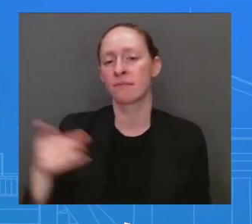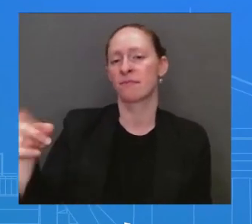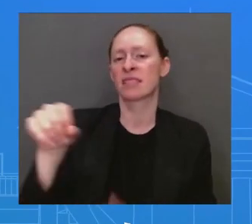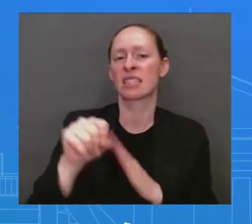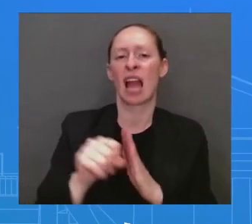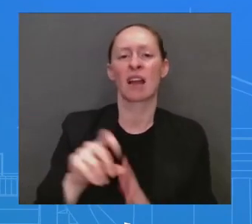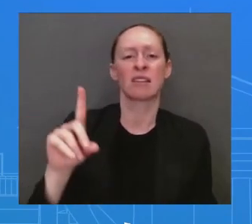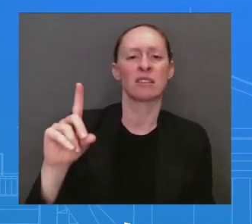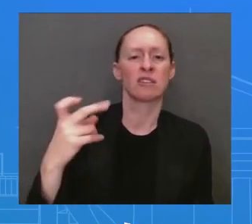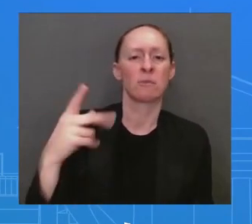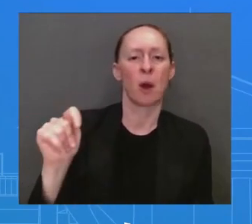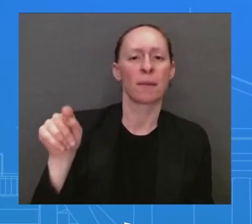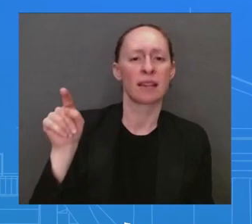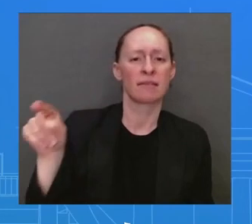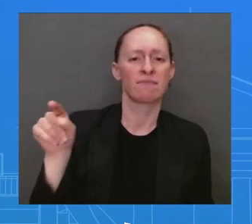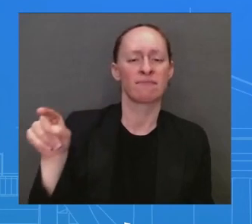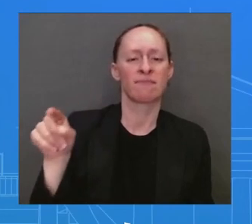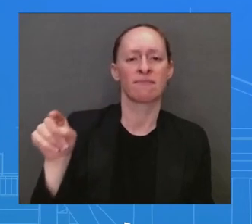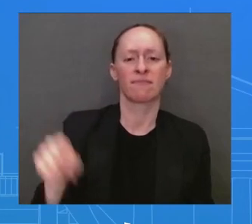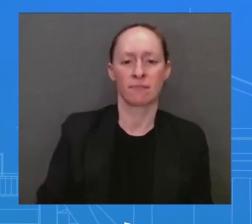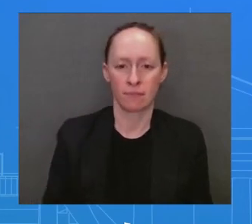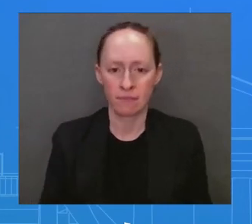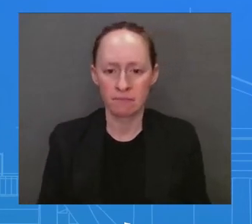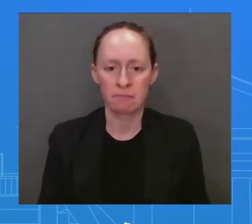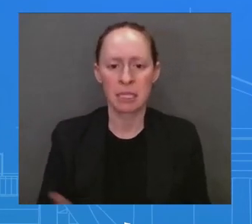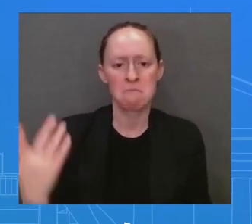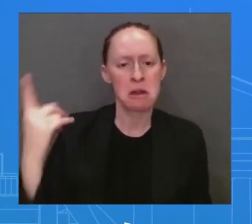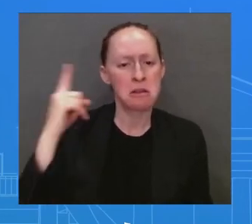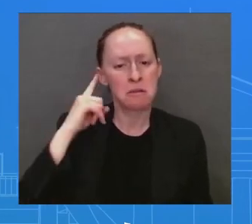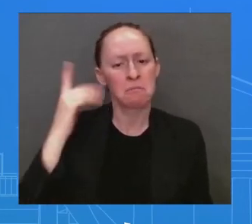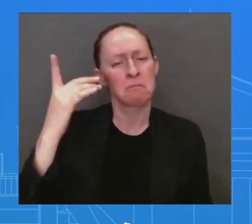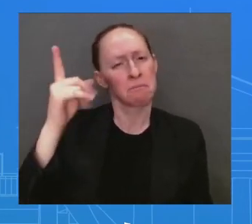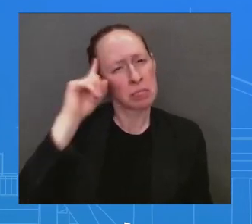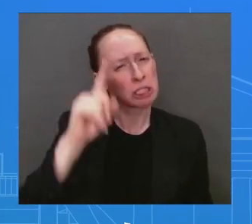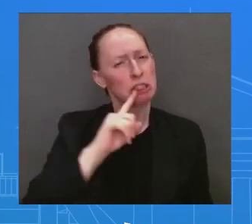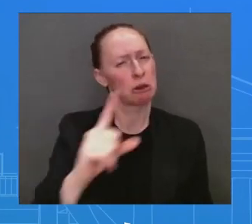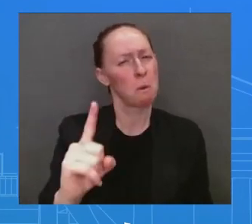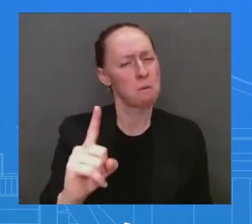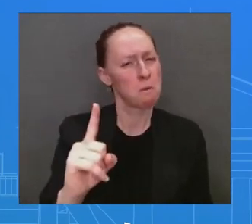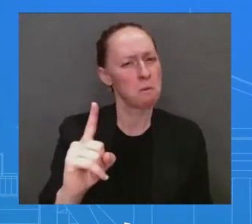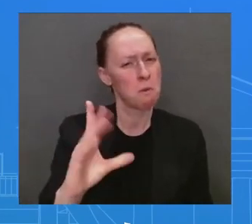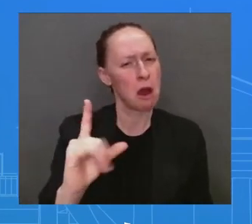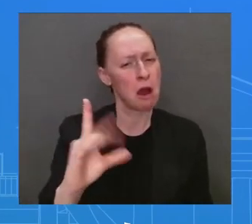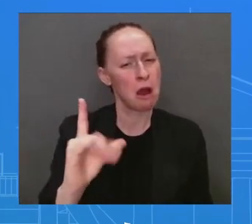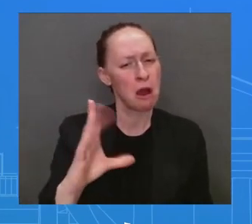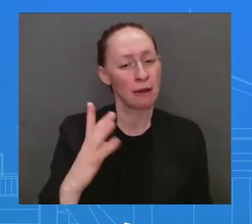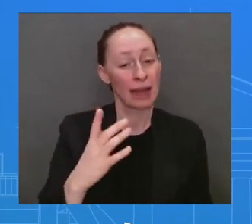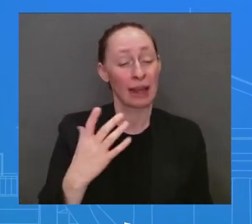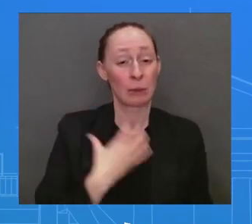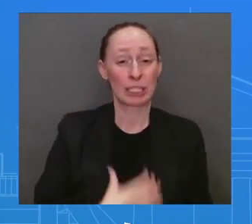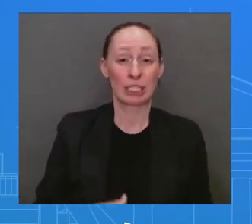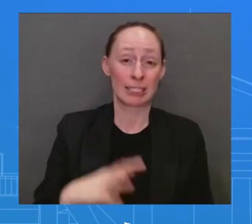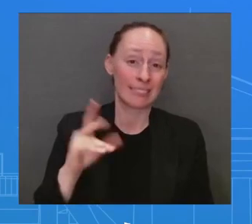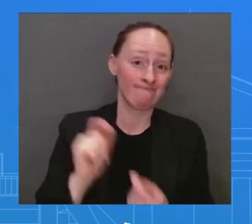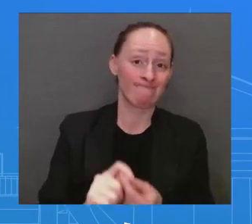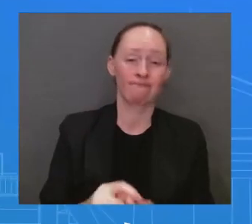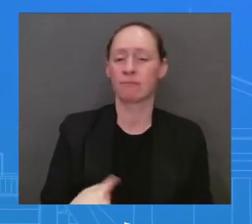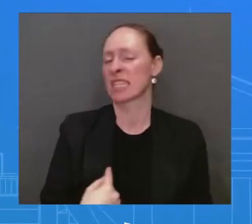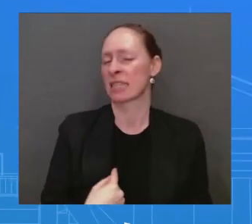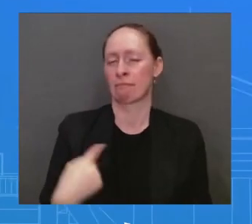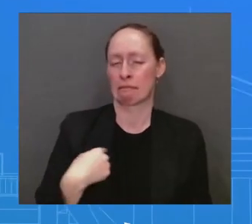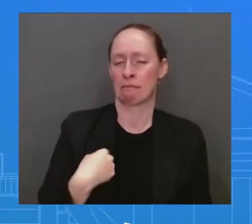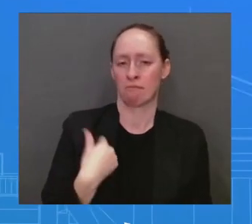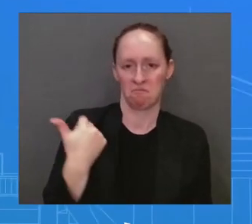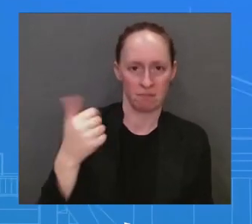Several hundred I know is accurate. I wish I could be more detailed than that, but you really got to go to state. They would have a better count probably than I would. And then in the prudent